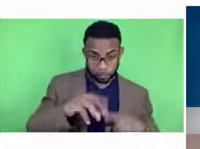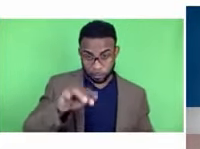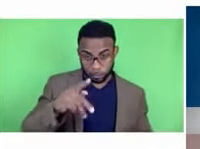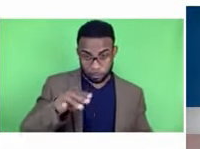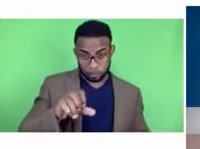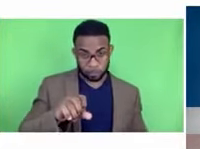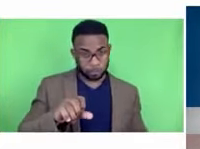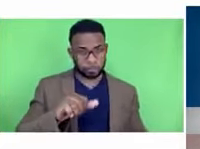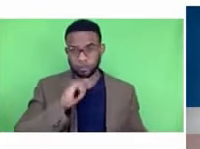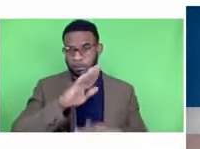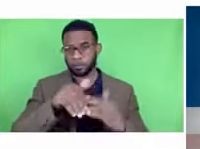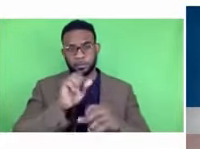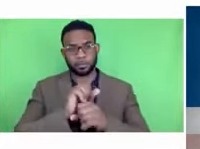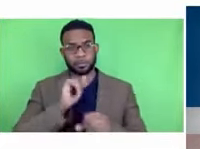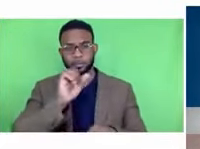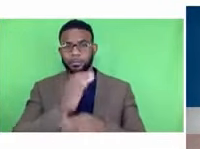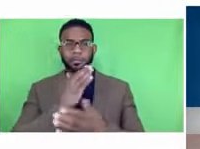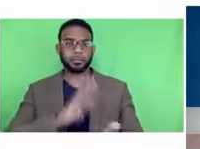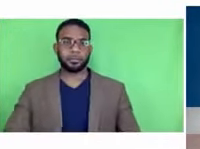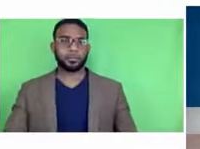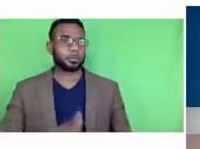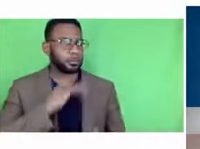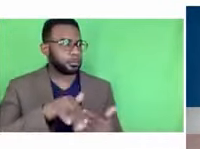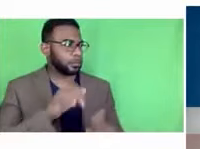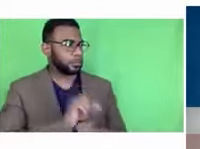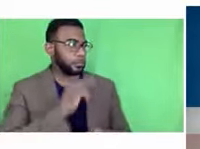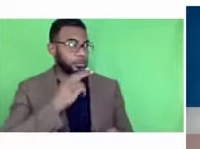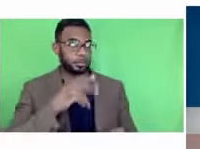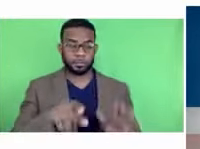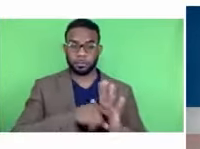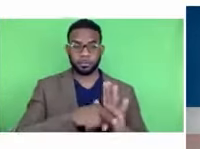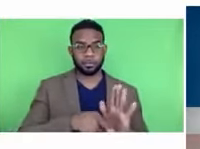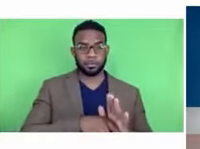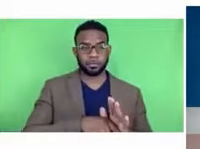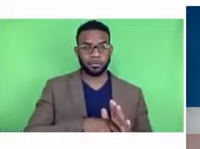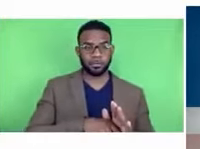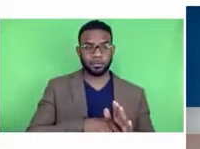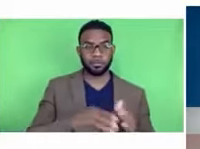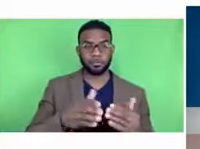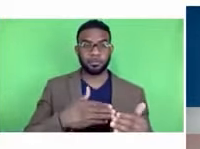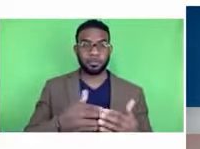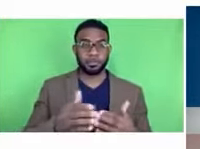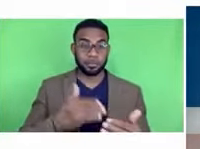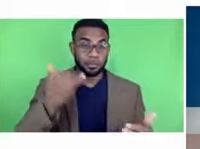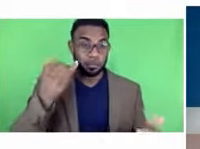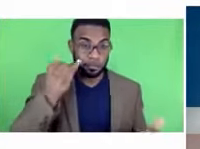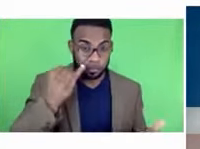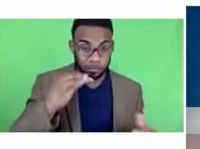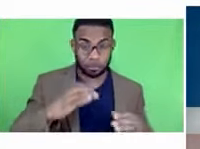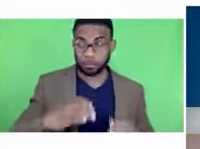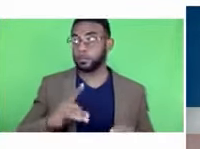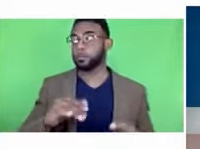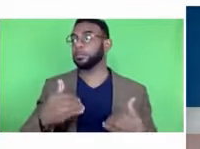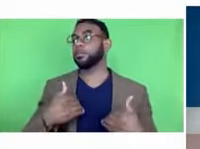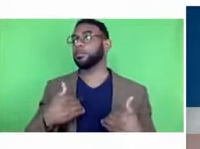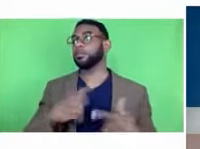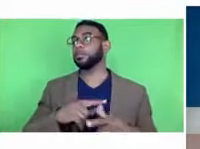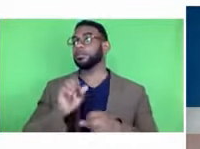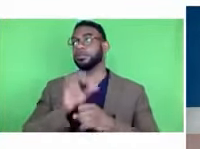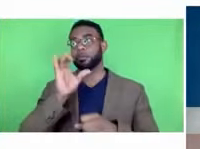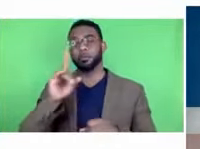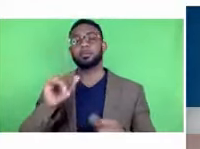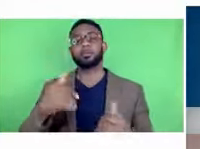not all employers are bad, not all employers are negative. And even if a client did have, or a job seeker did